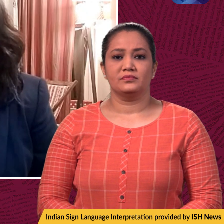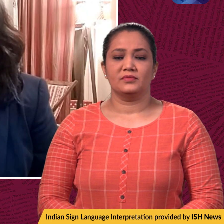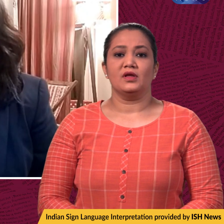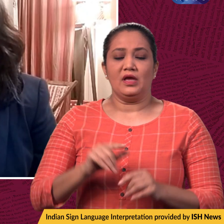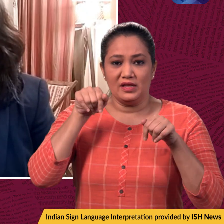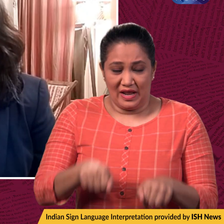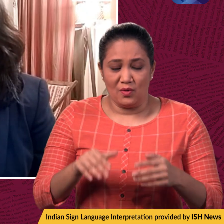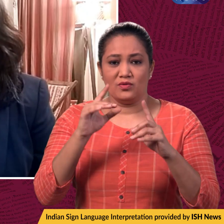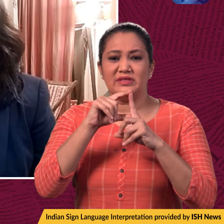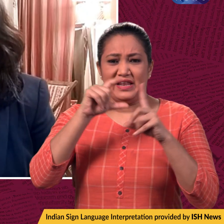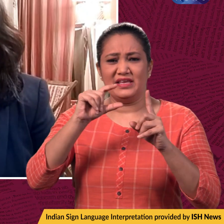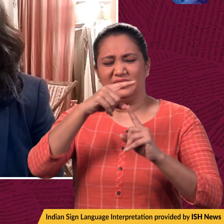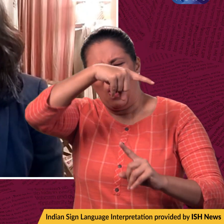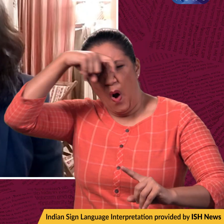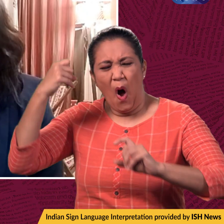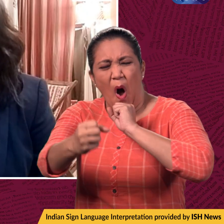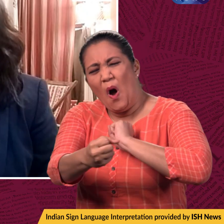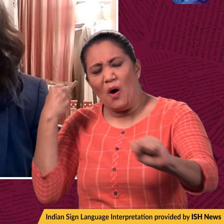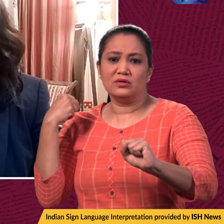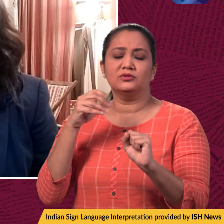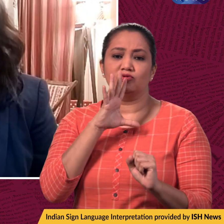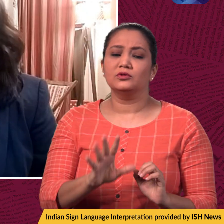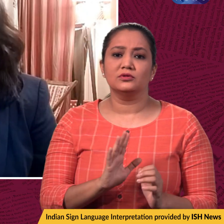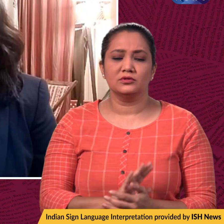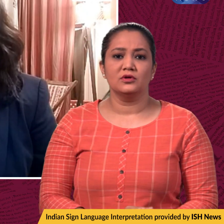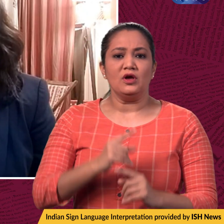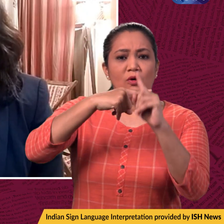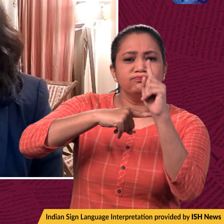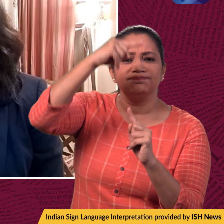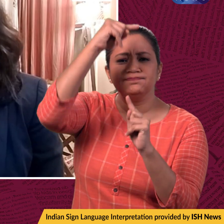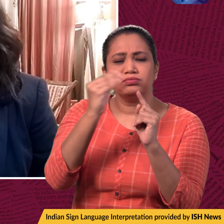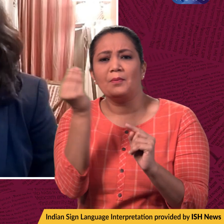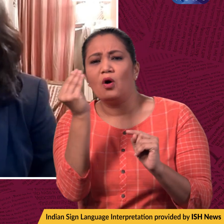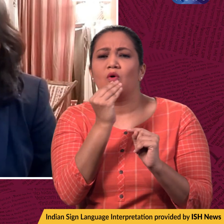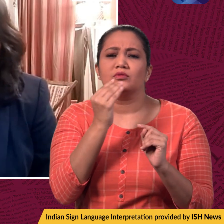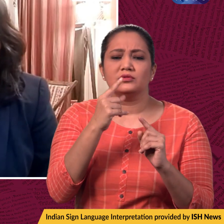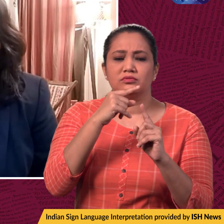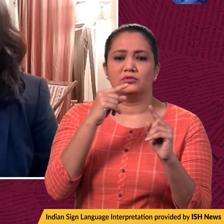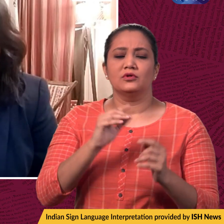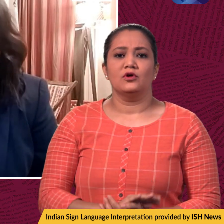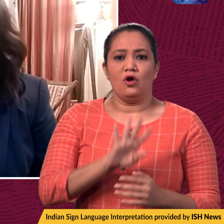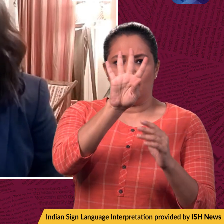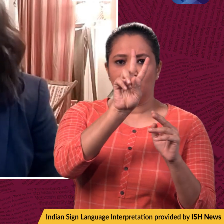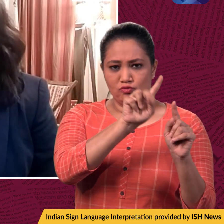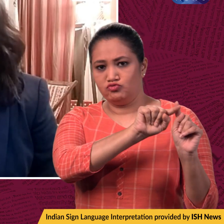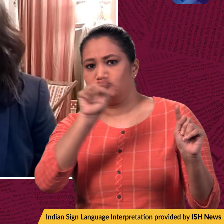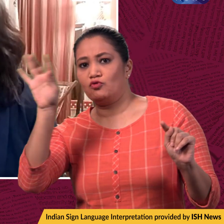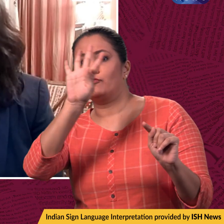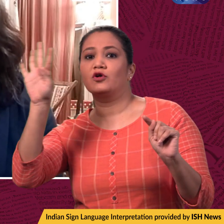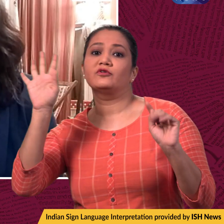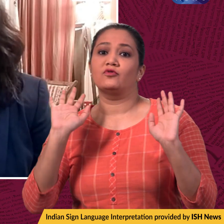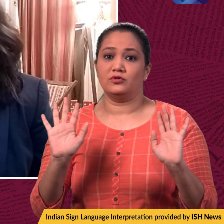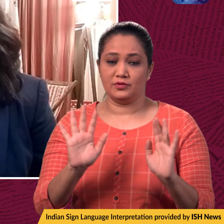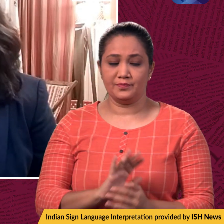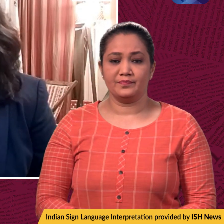forecast says that Delhi will experience extreme heat waves with temperatures hovering between 42 to